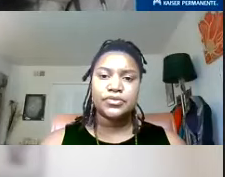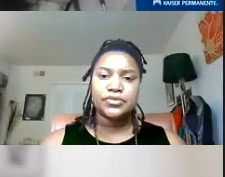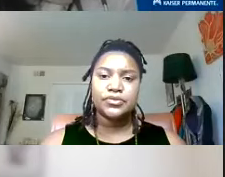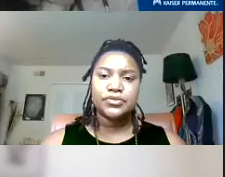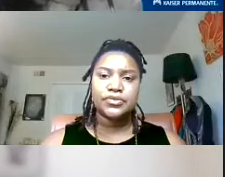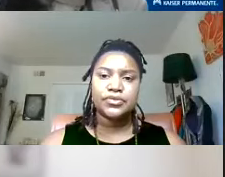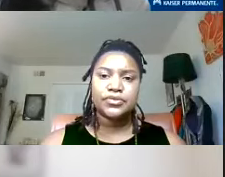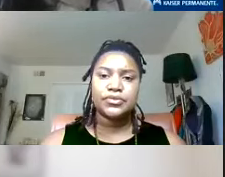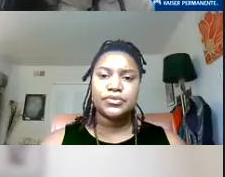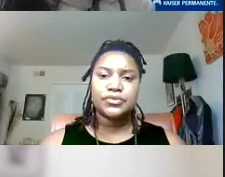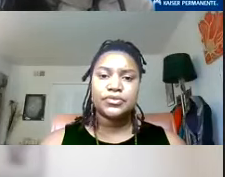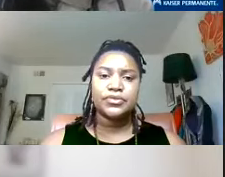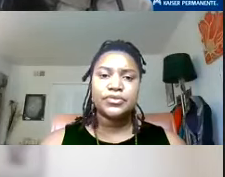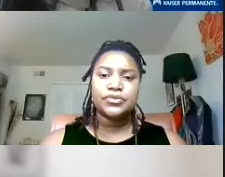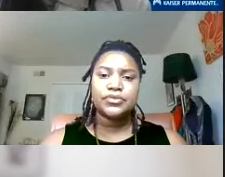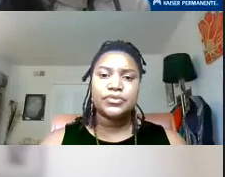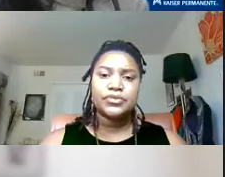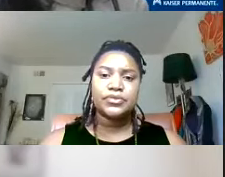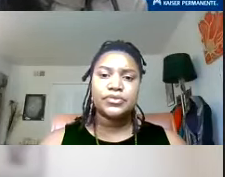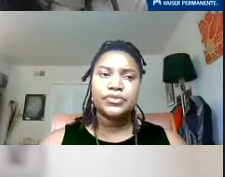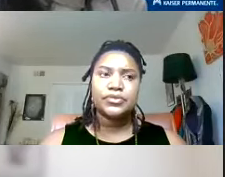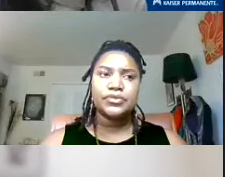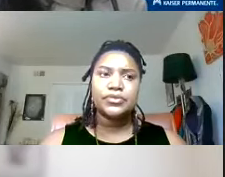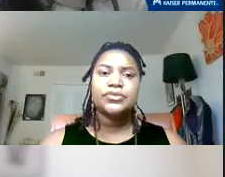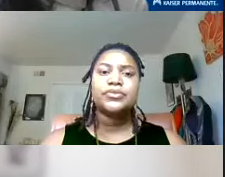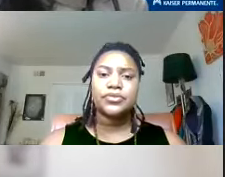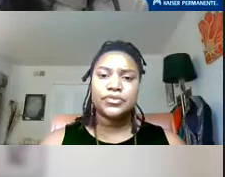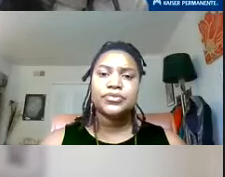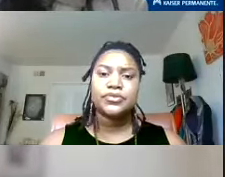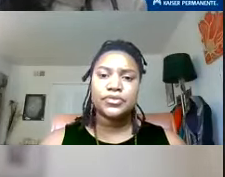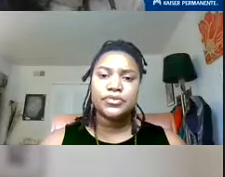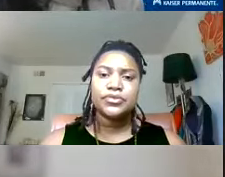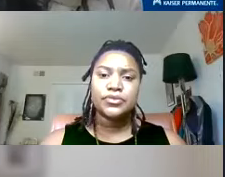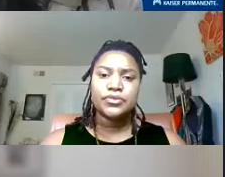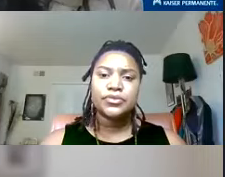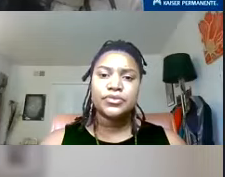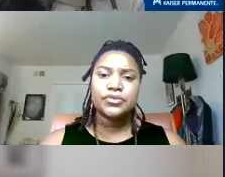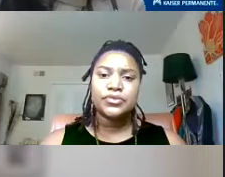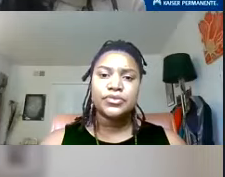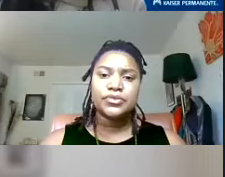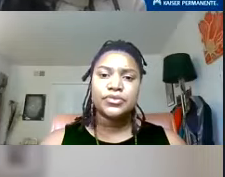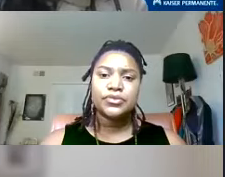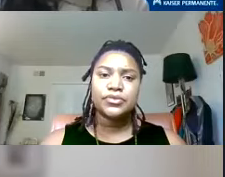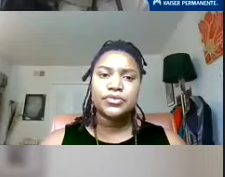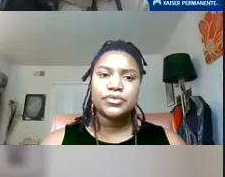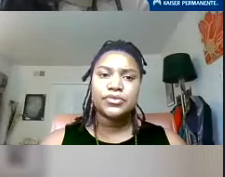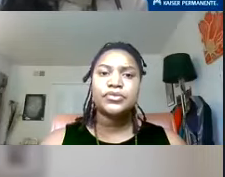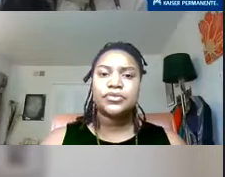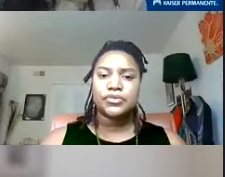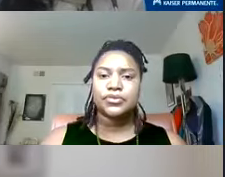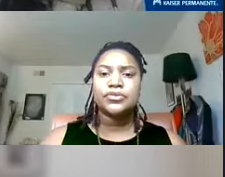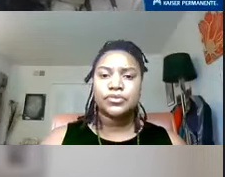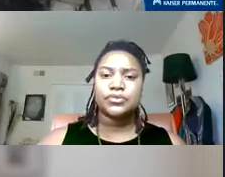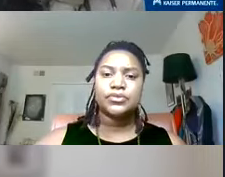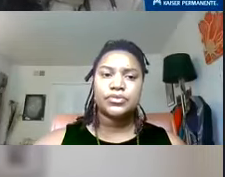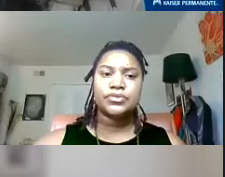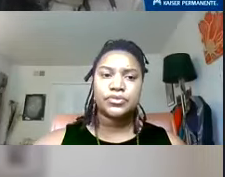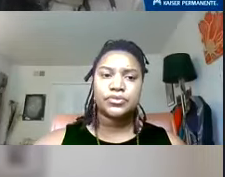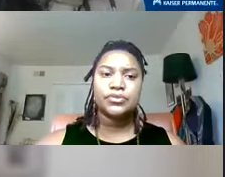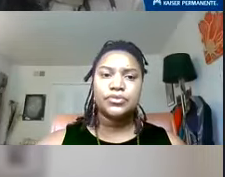So it does look very clear that, as soon as potentially in September, that we'll be recommending boosters, at least from Moderna and